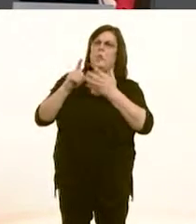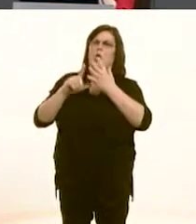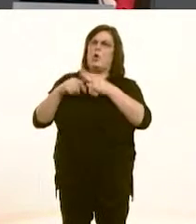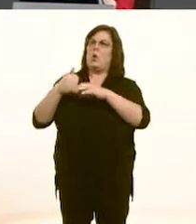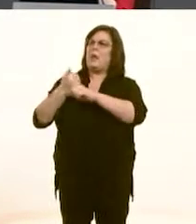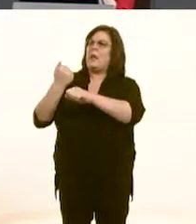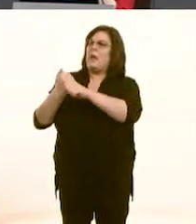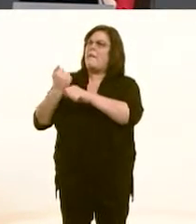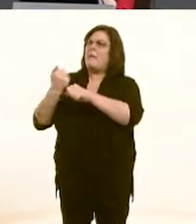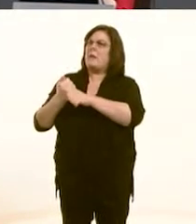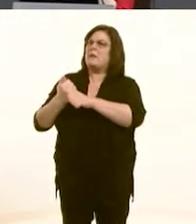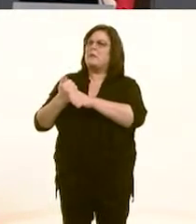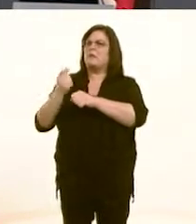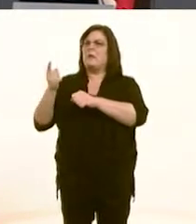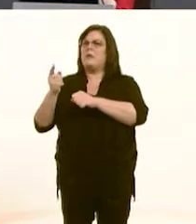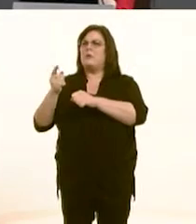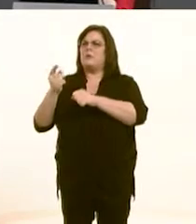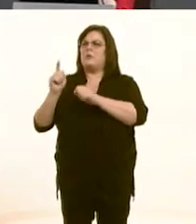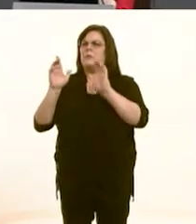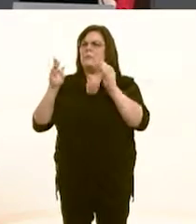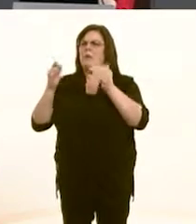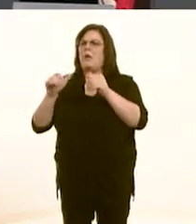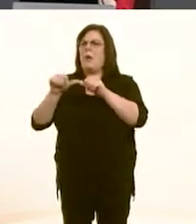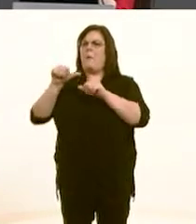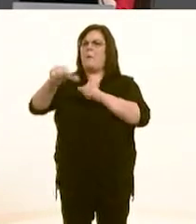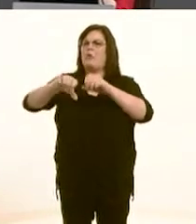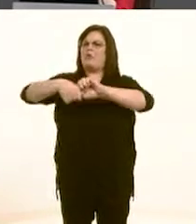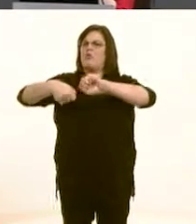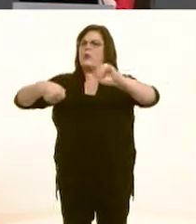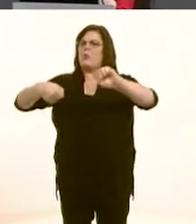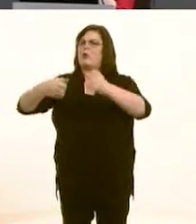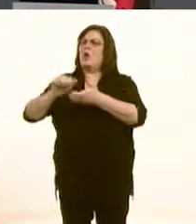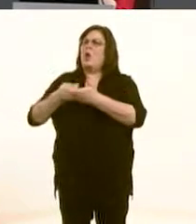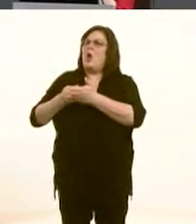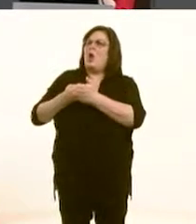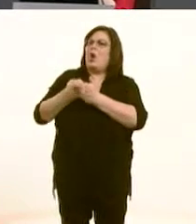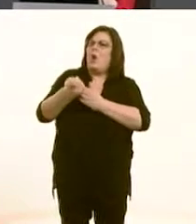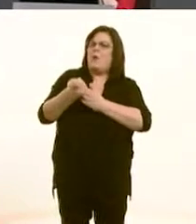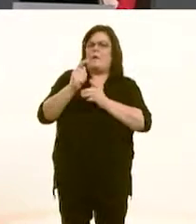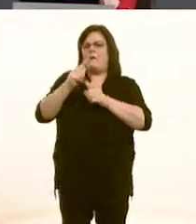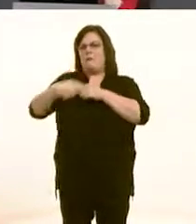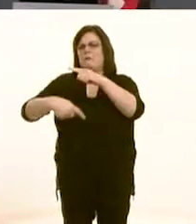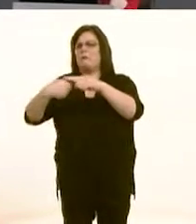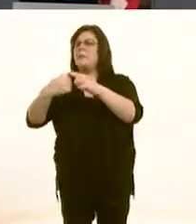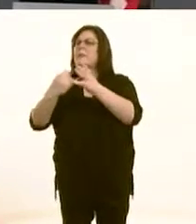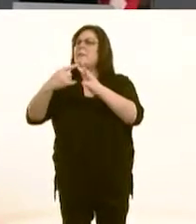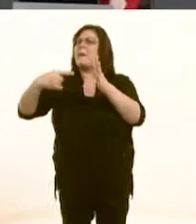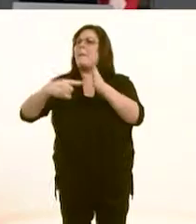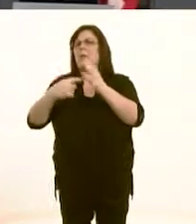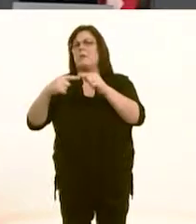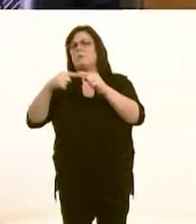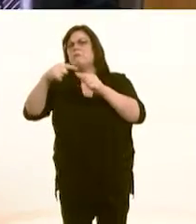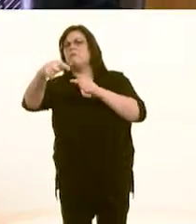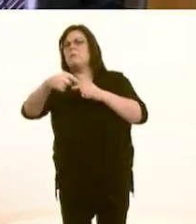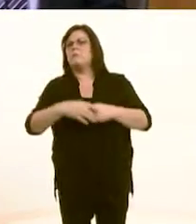the Welsh Government's ability to implement a postgraduate loan scheme for the next academic year? Well, the Minister for Education